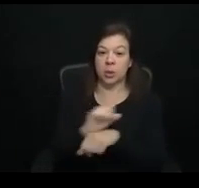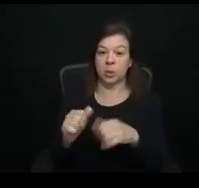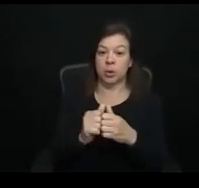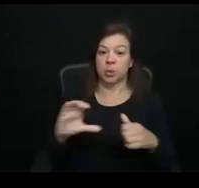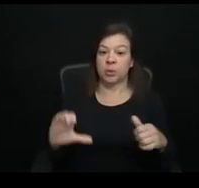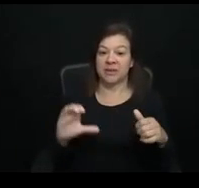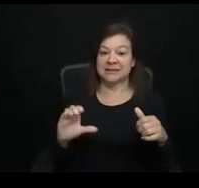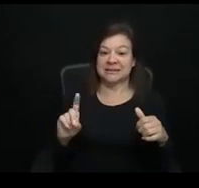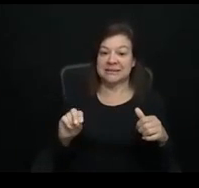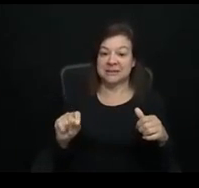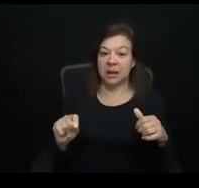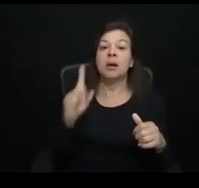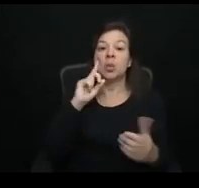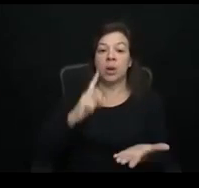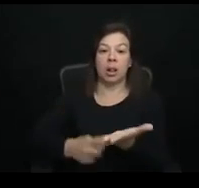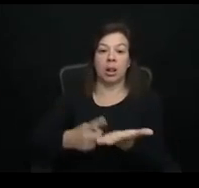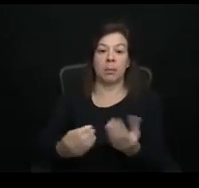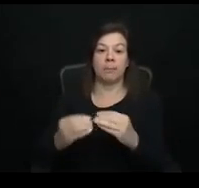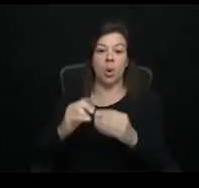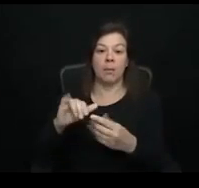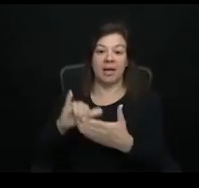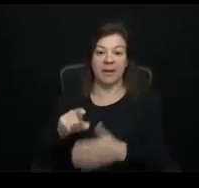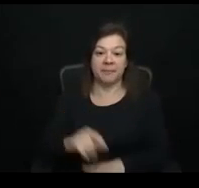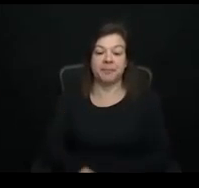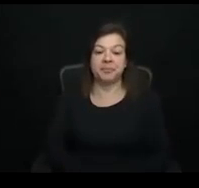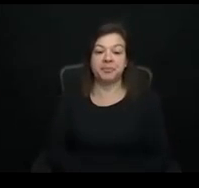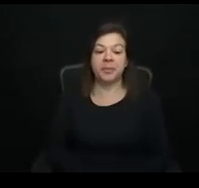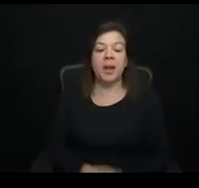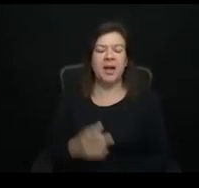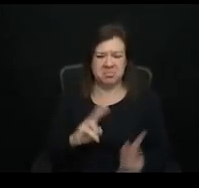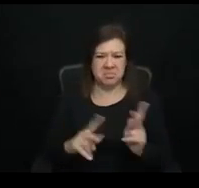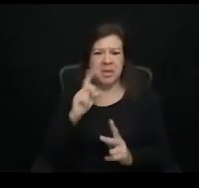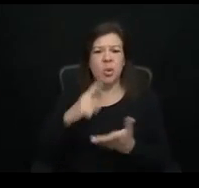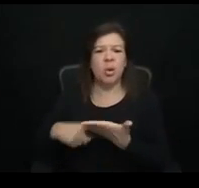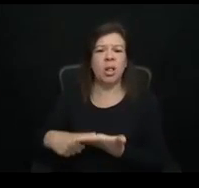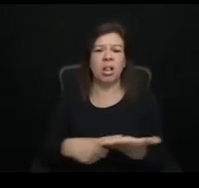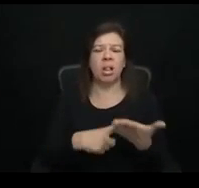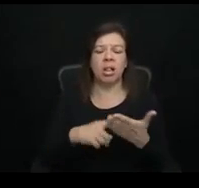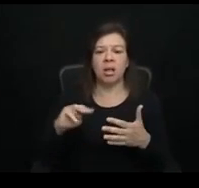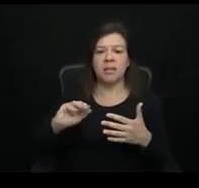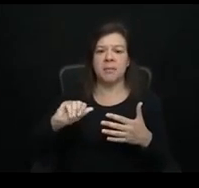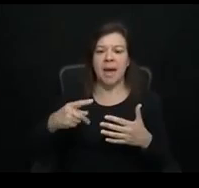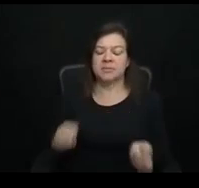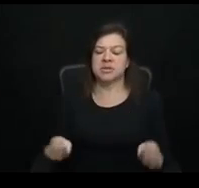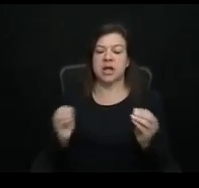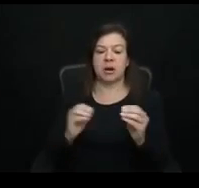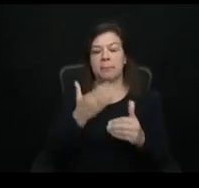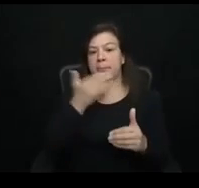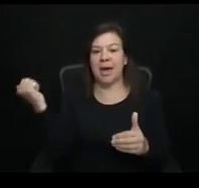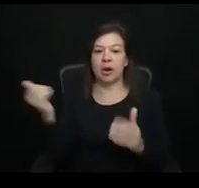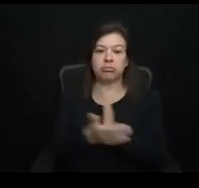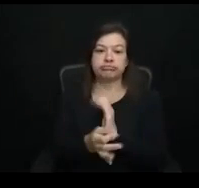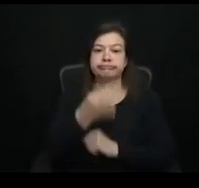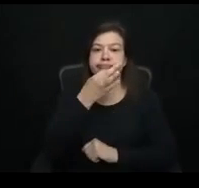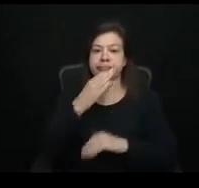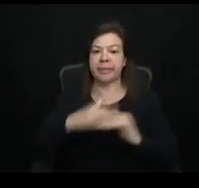to talk more about them. And we'll get people to discuss these maps that are far better experts than I am. I'm not